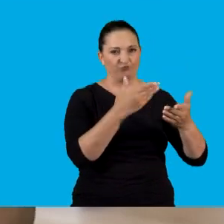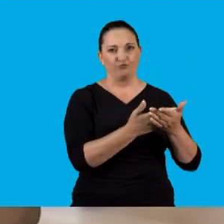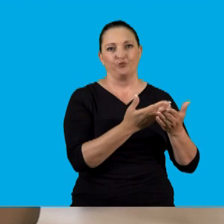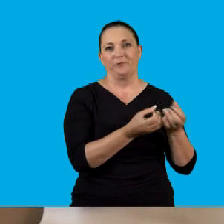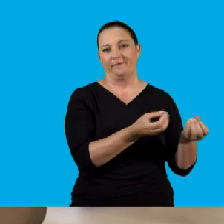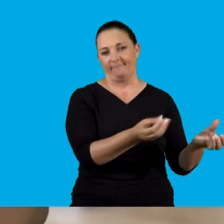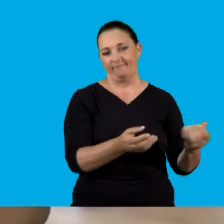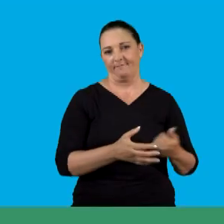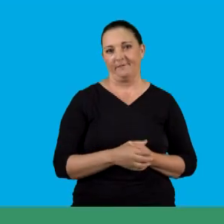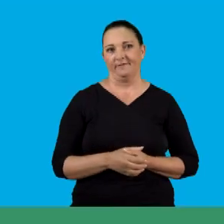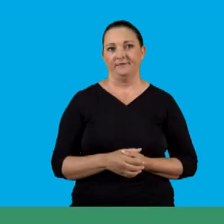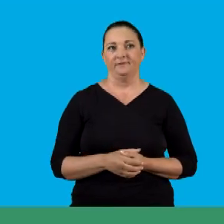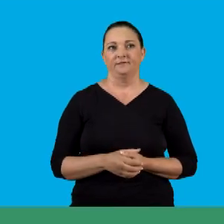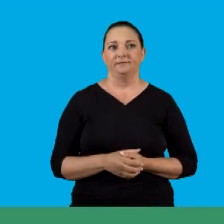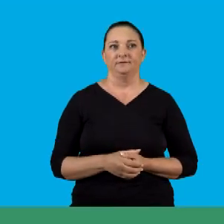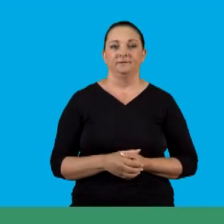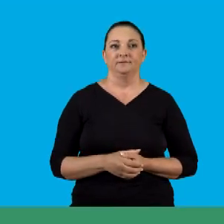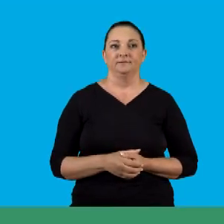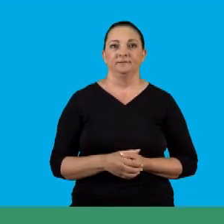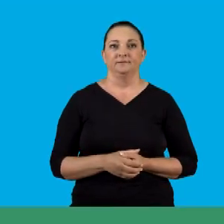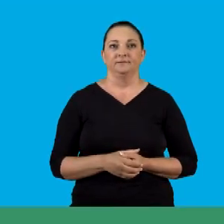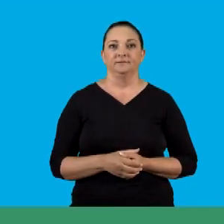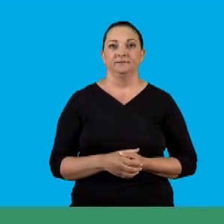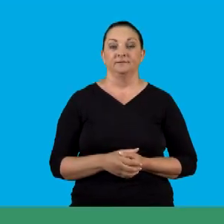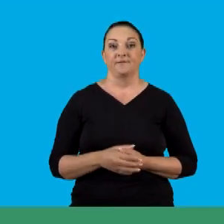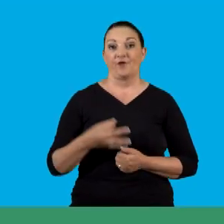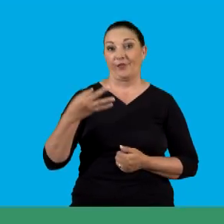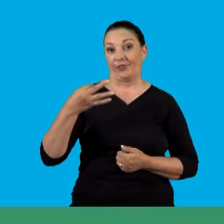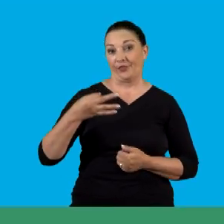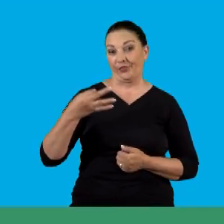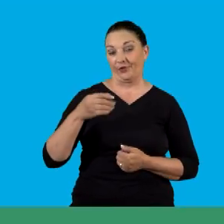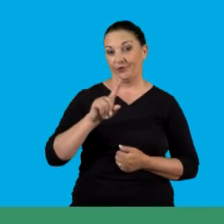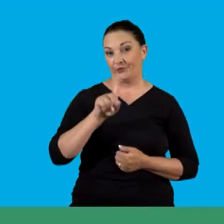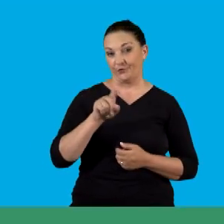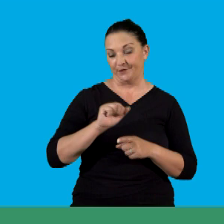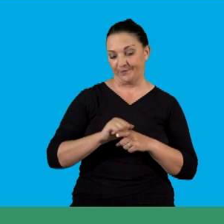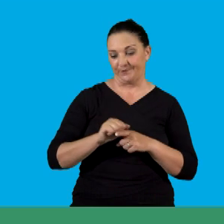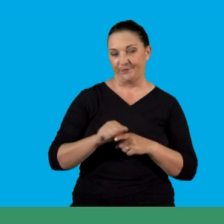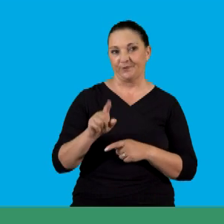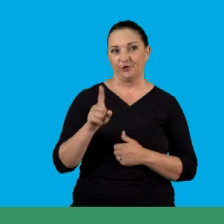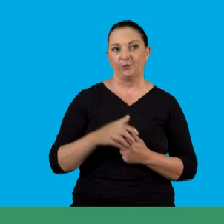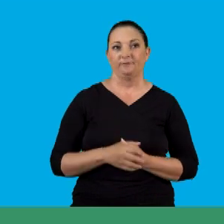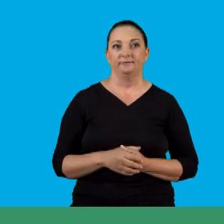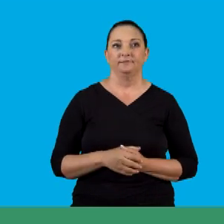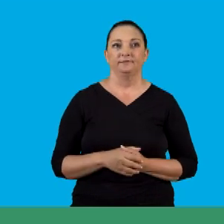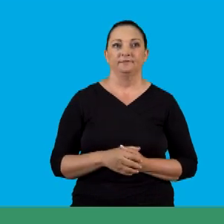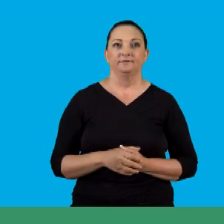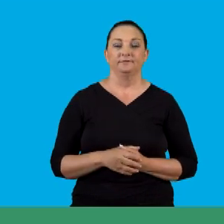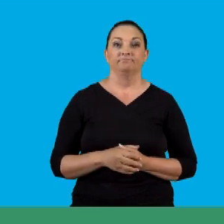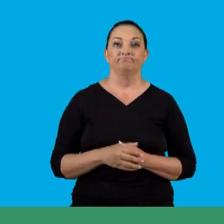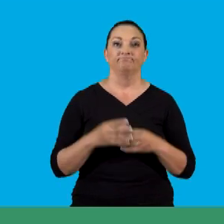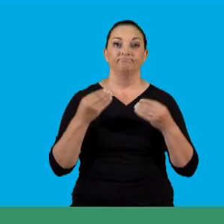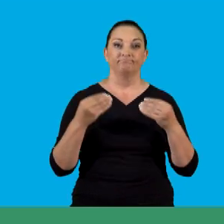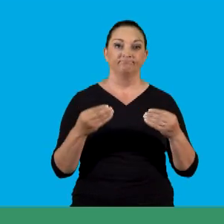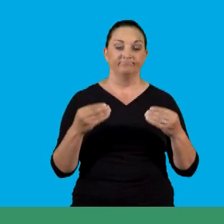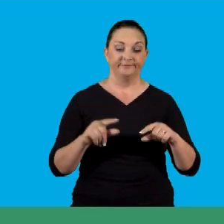people. Okay, now let's move on to our third practice question, which says, advise businesses on the